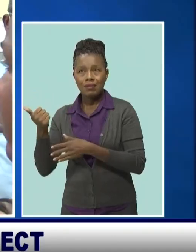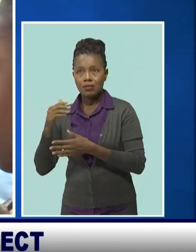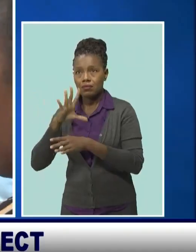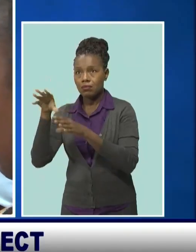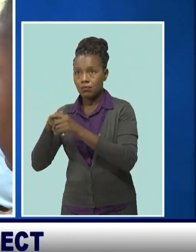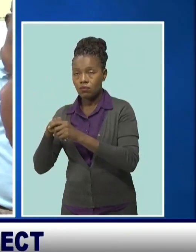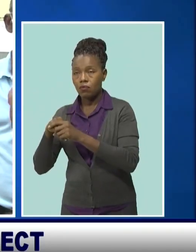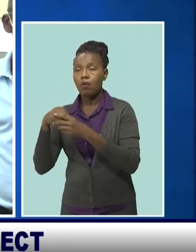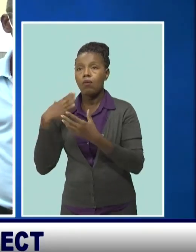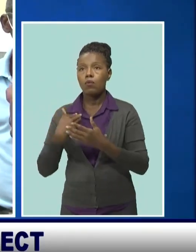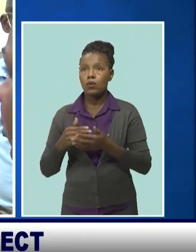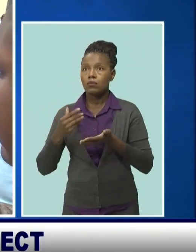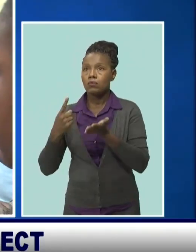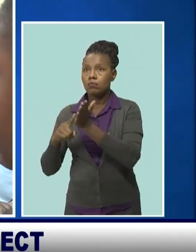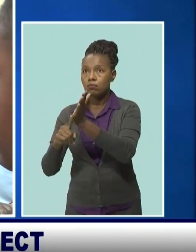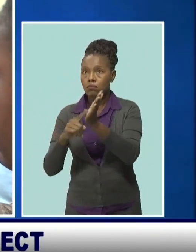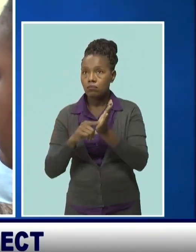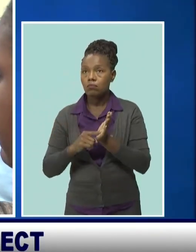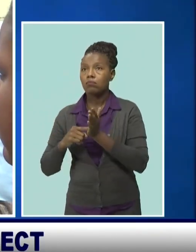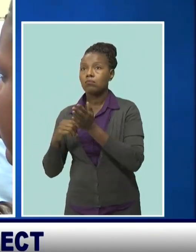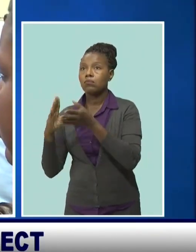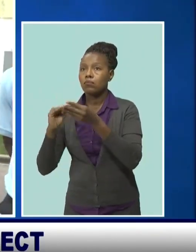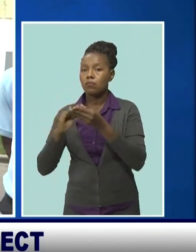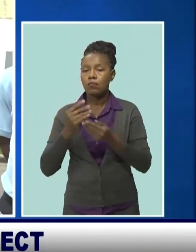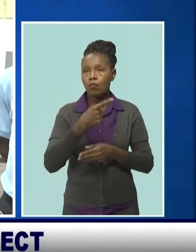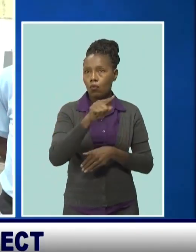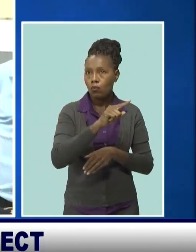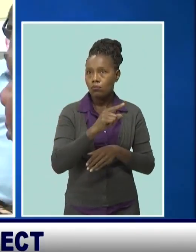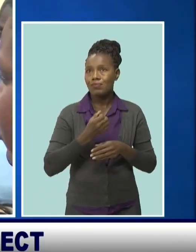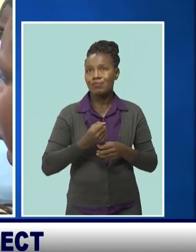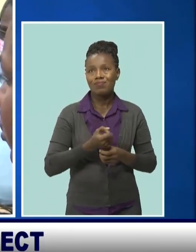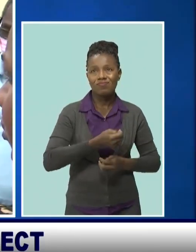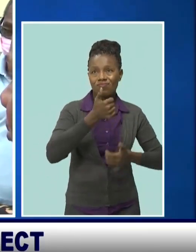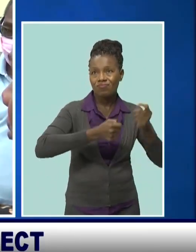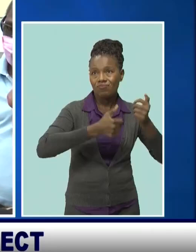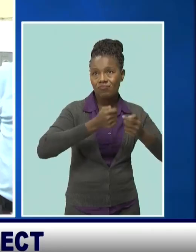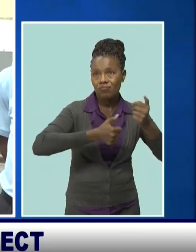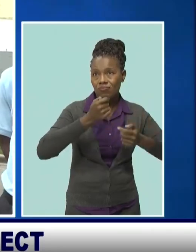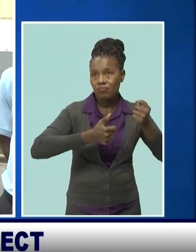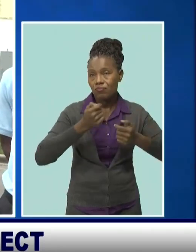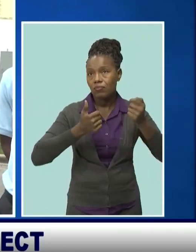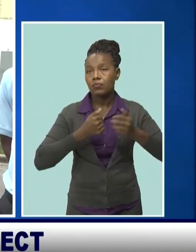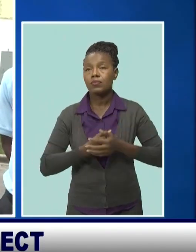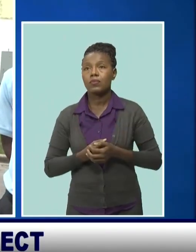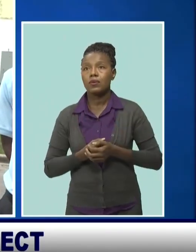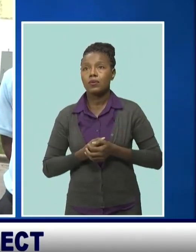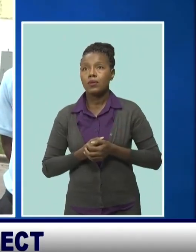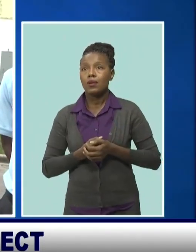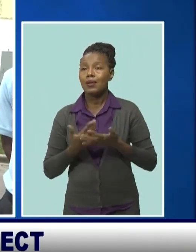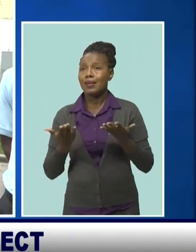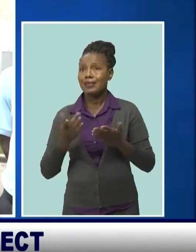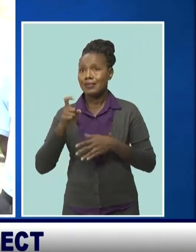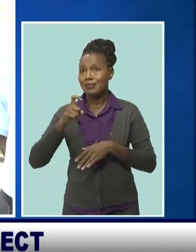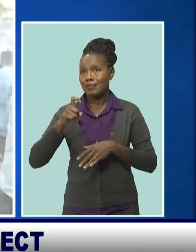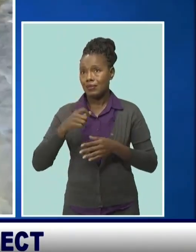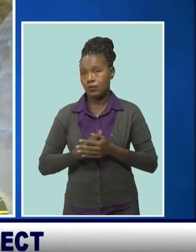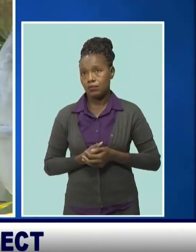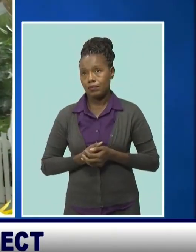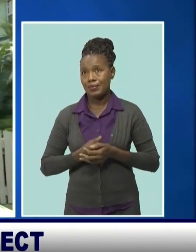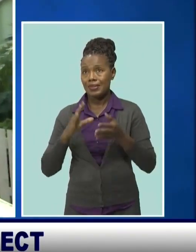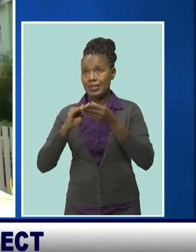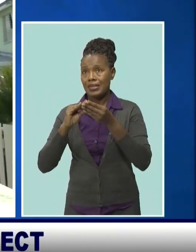we can indeed shift out and reduce the density where it is really needed. An update has also